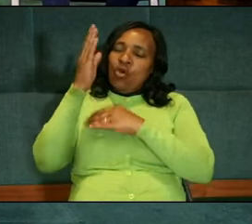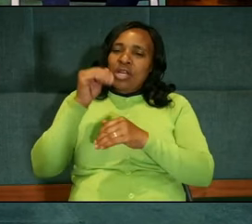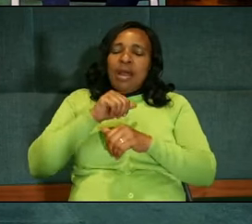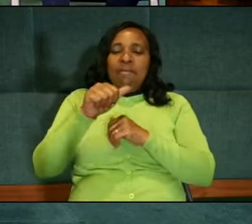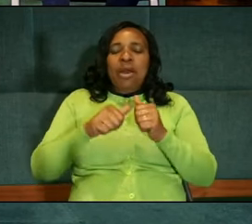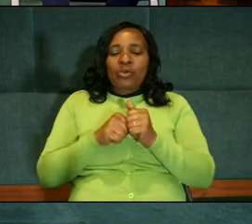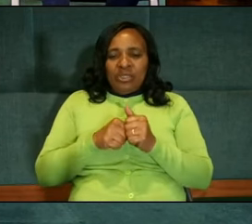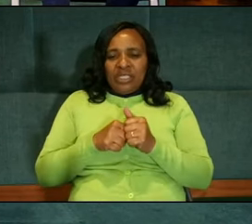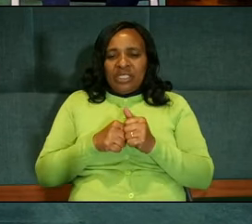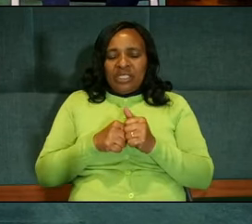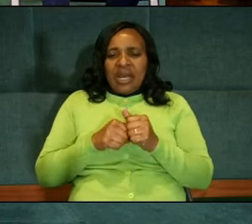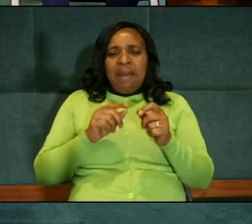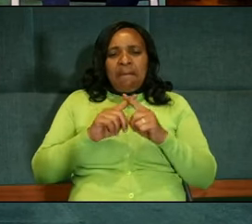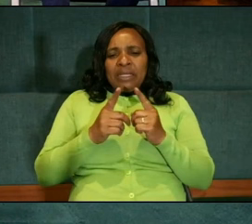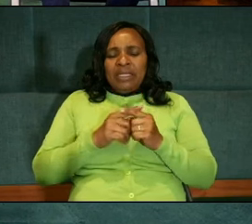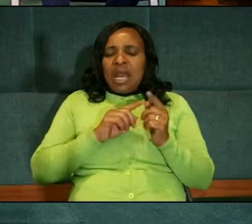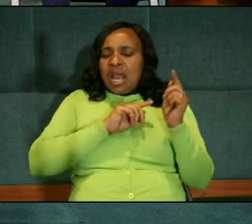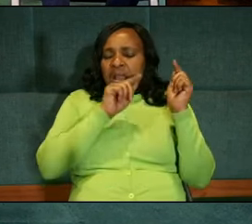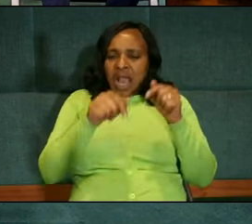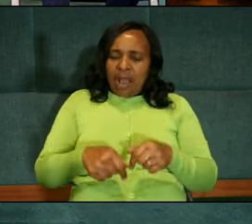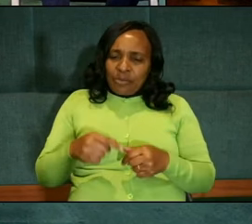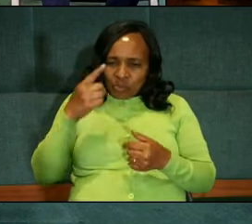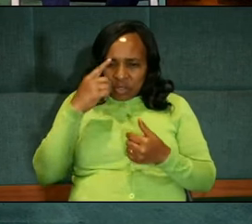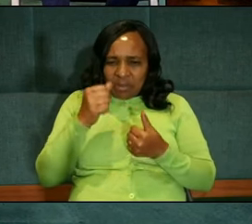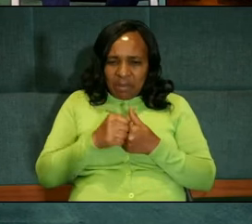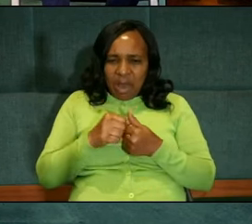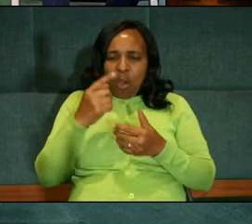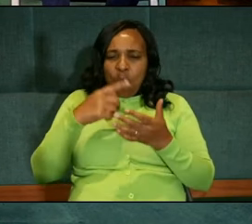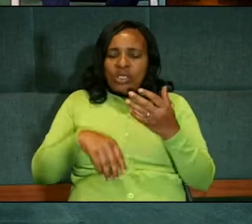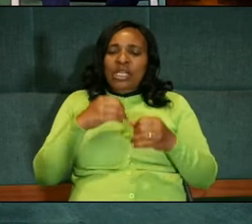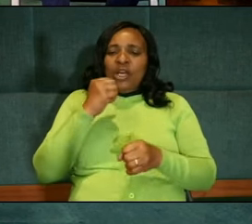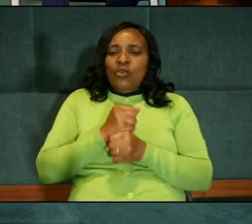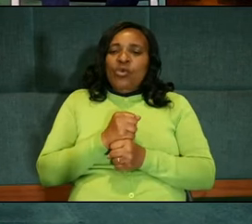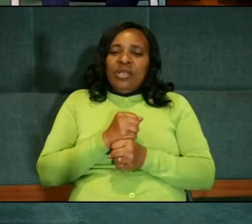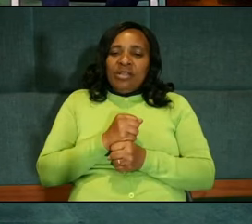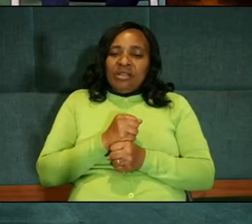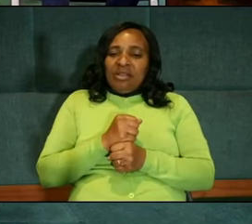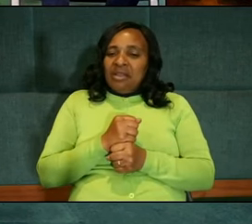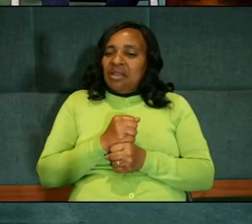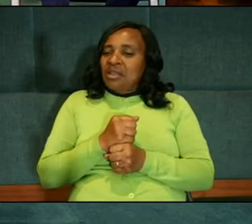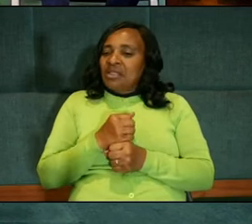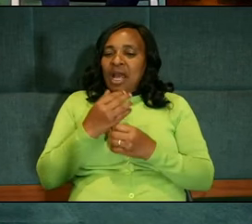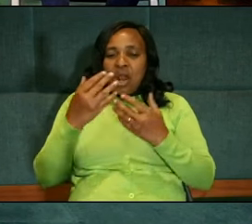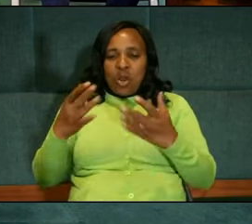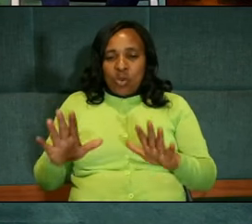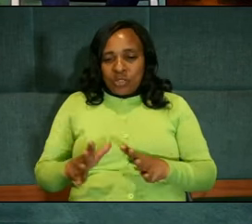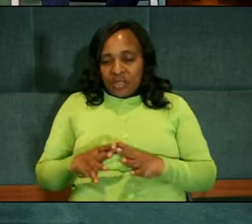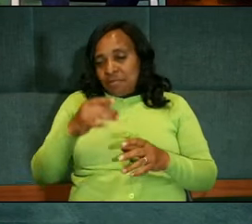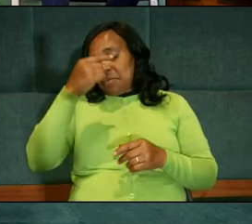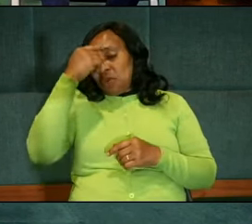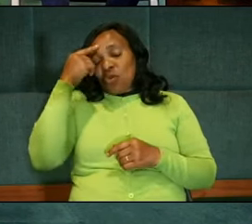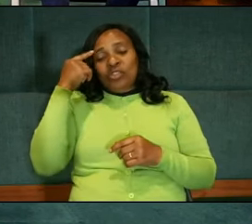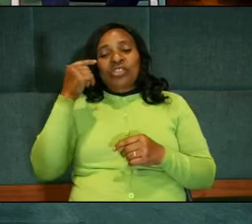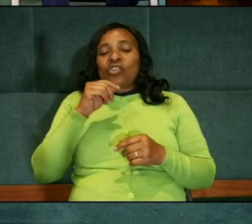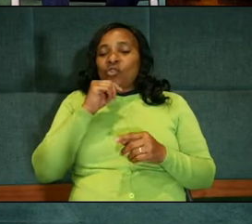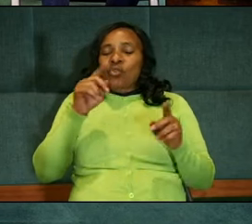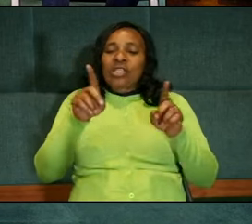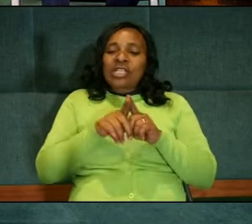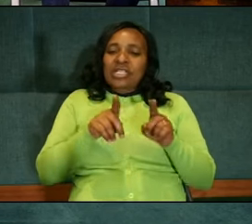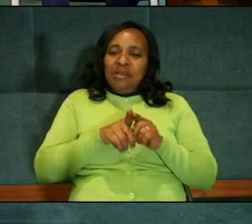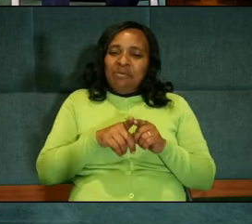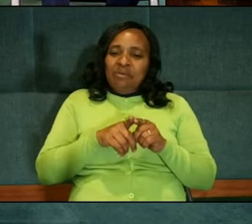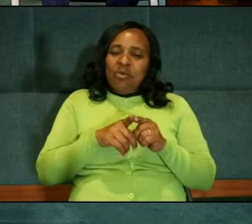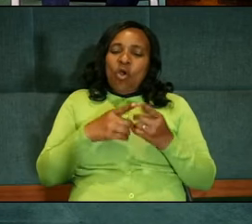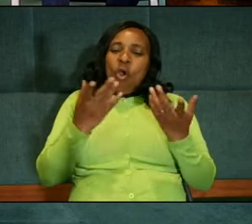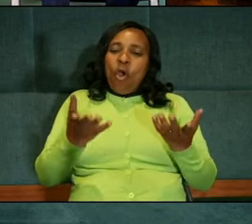I made. Mm. But I did come to realize that what I was doing was in vain because it's not like I was going to